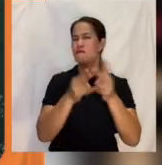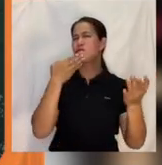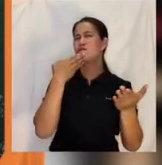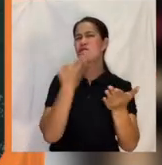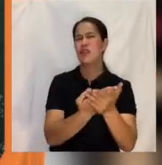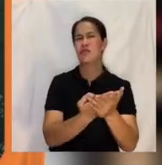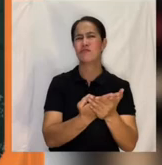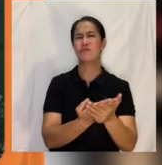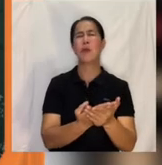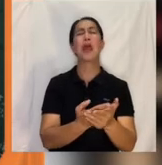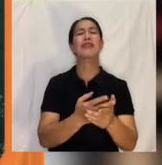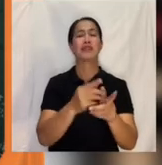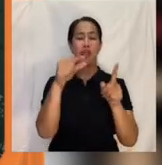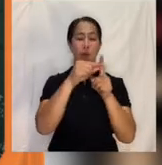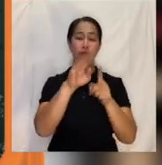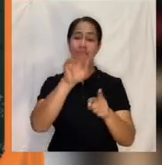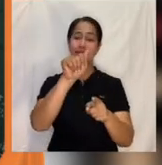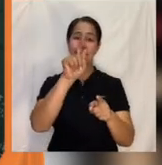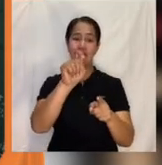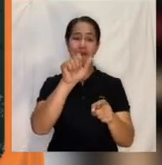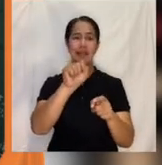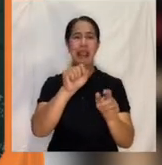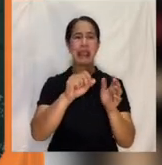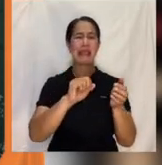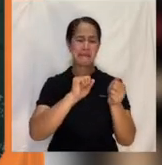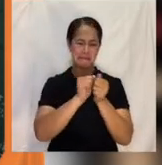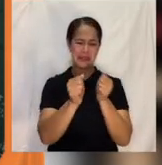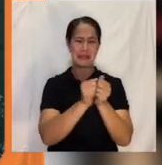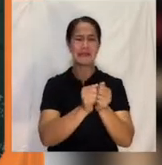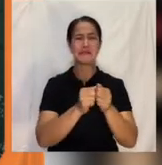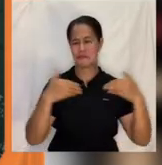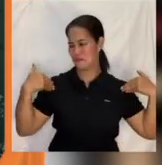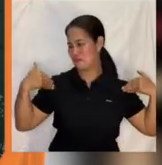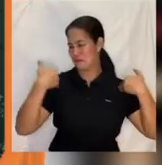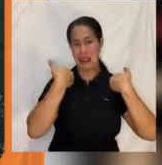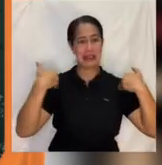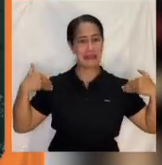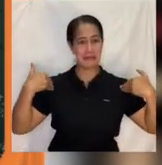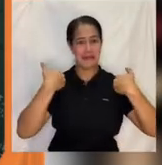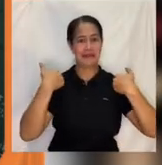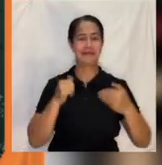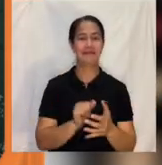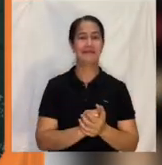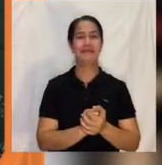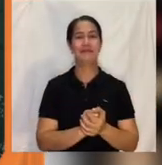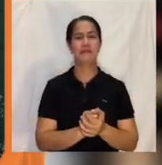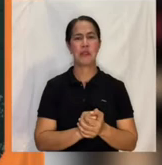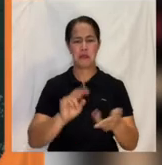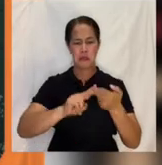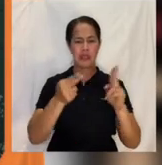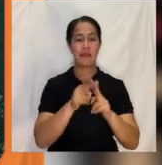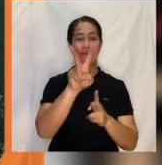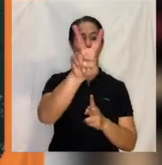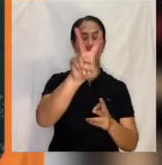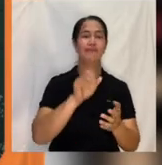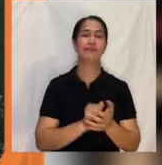Very good! The word bats refers to animals. Number